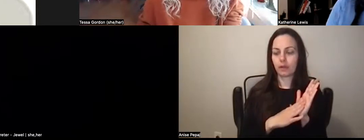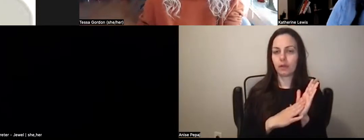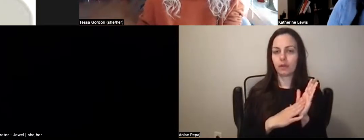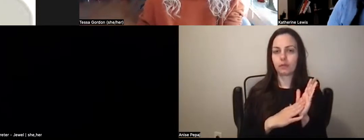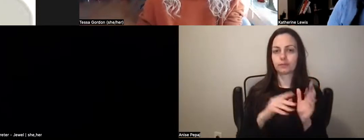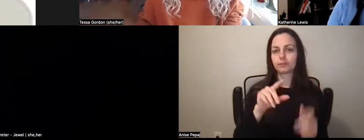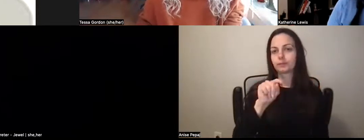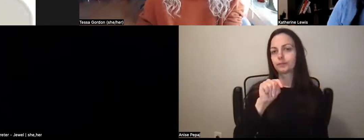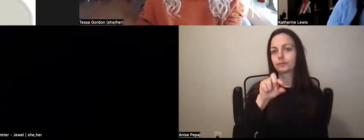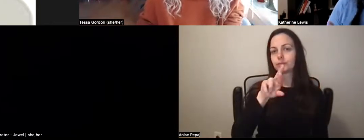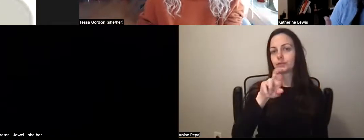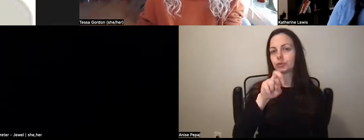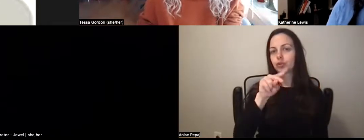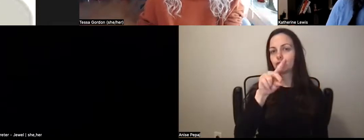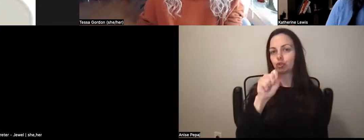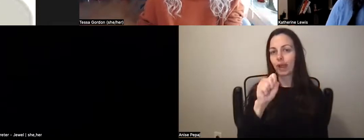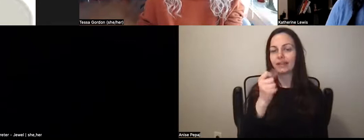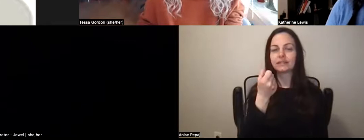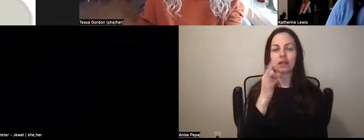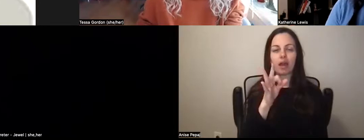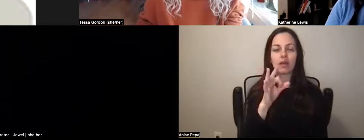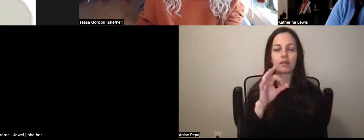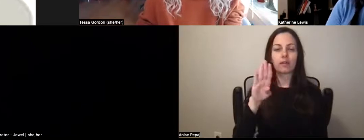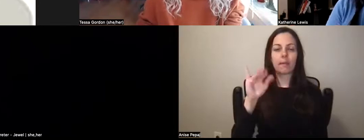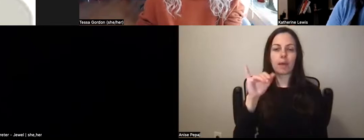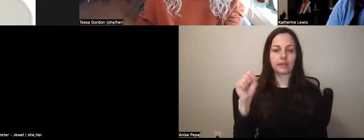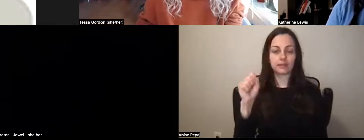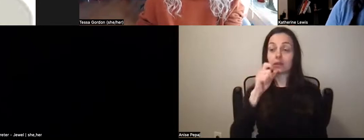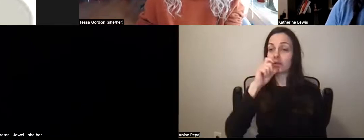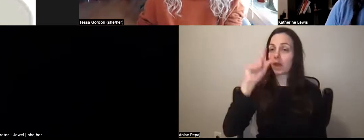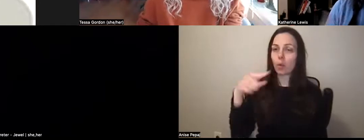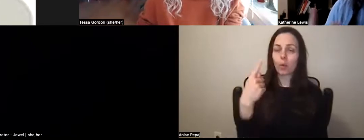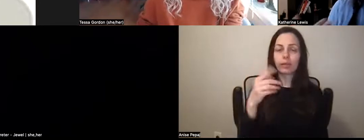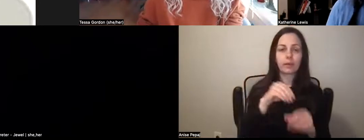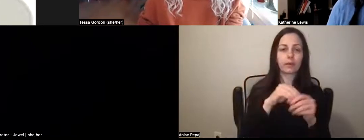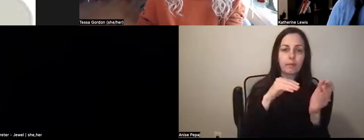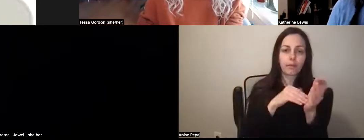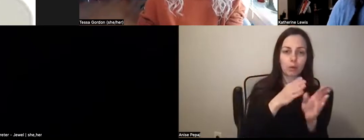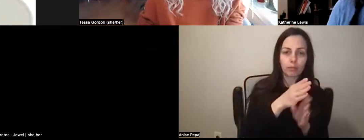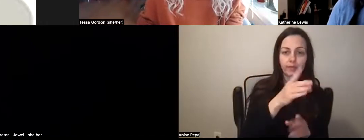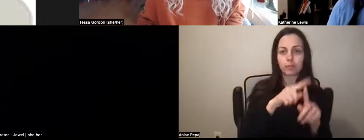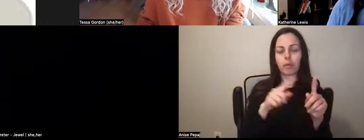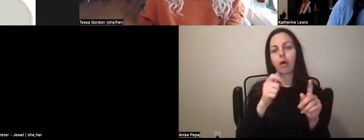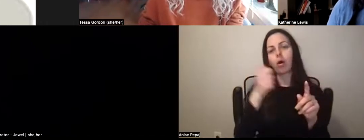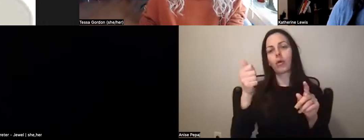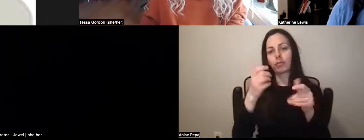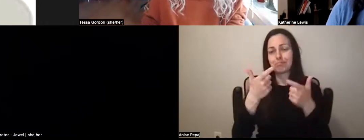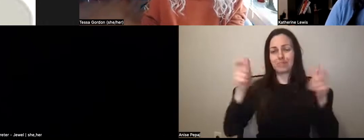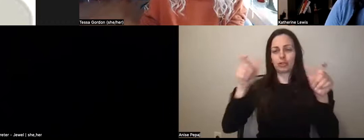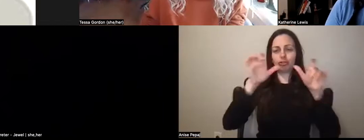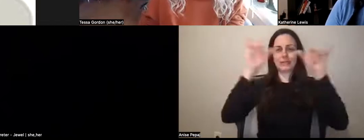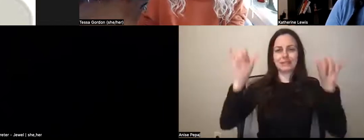trends of bias, not only within our medical professionals, but within the larger systems that impact health